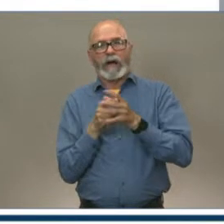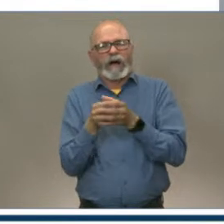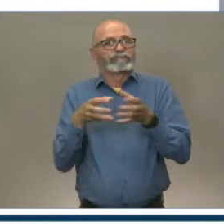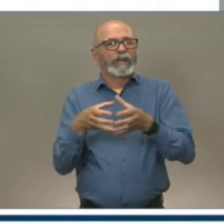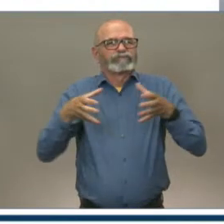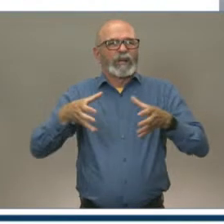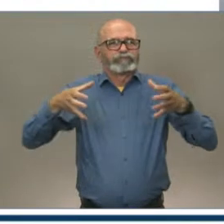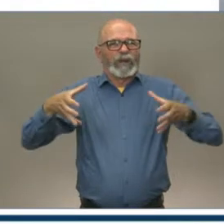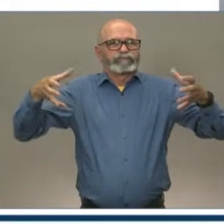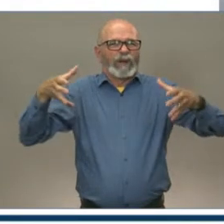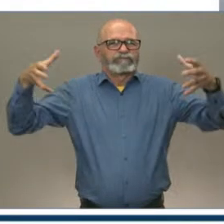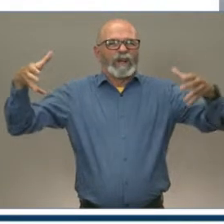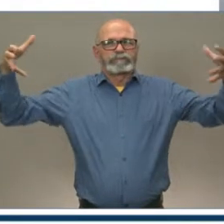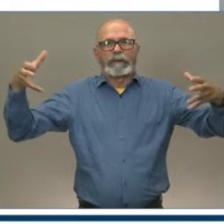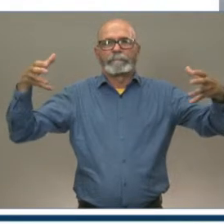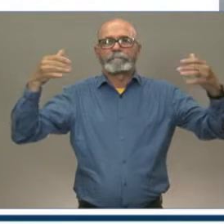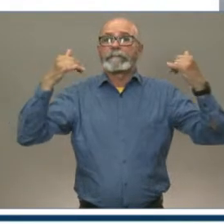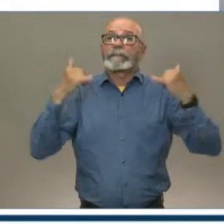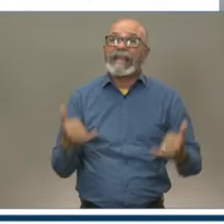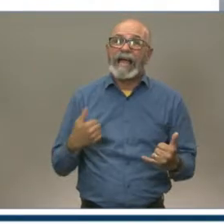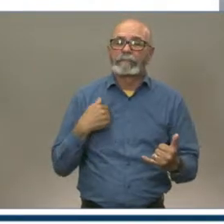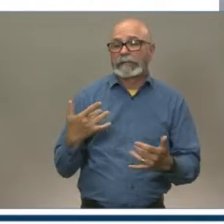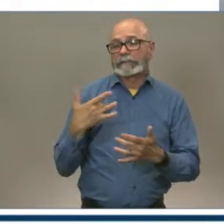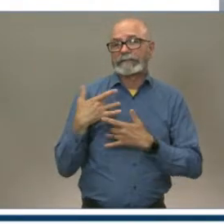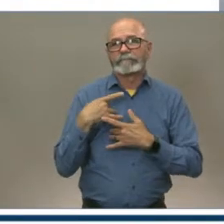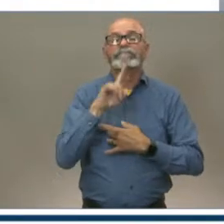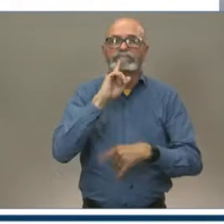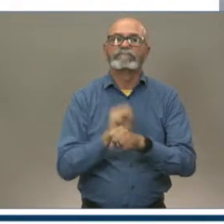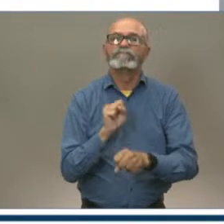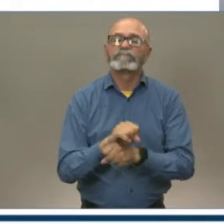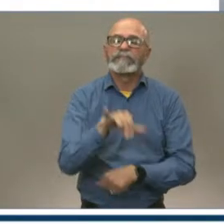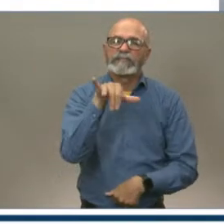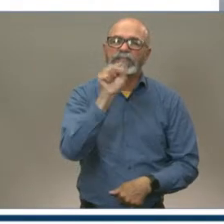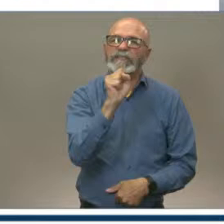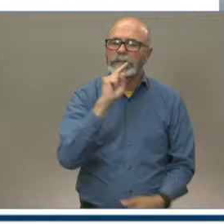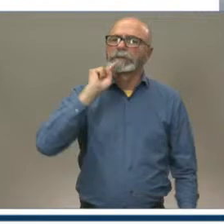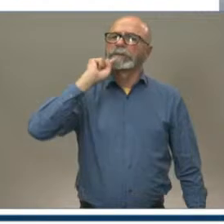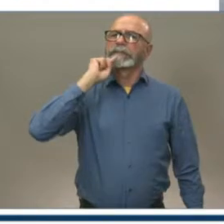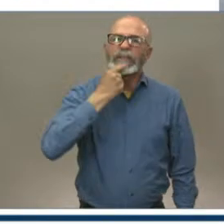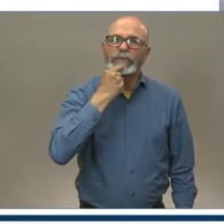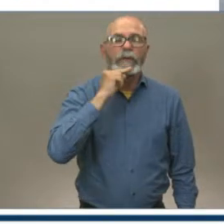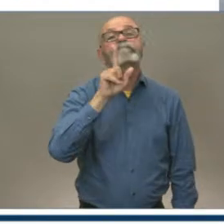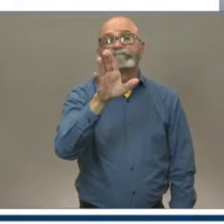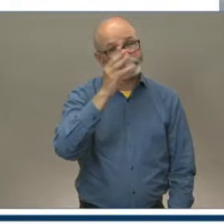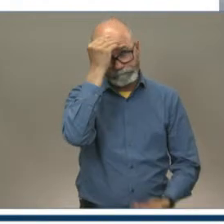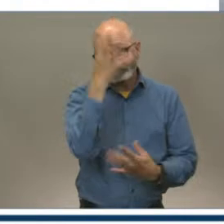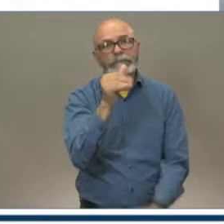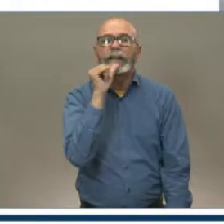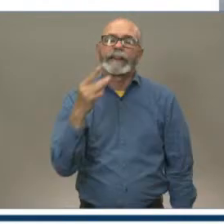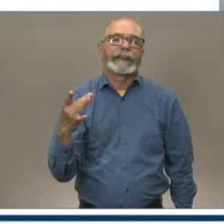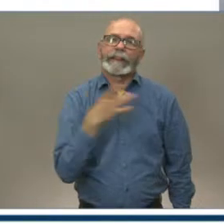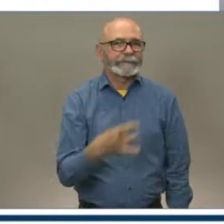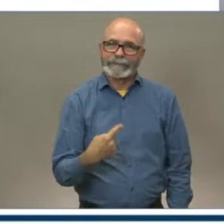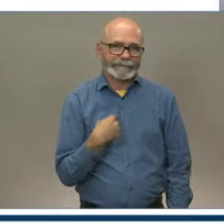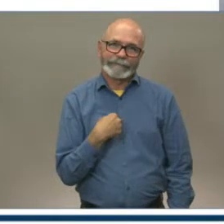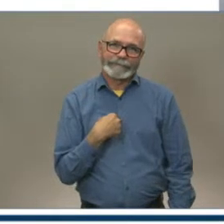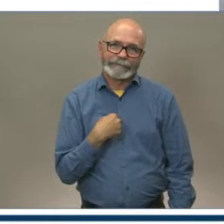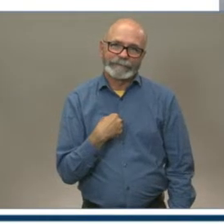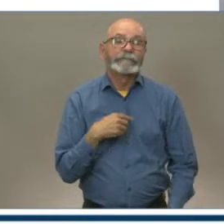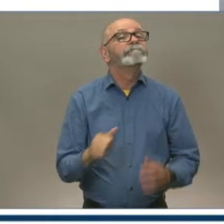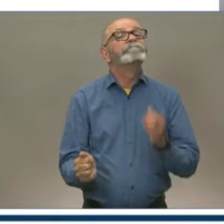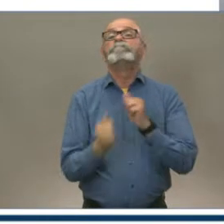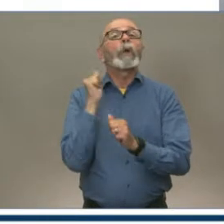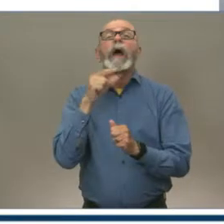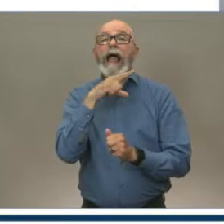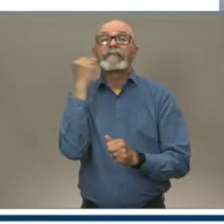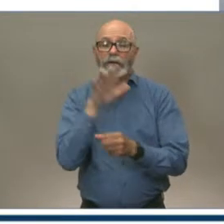This is concerning and very serious. I don't like the trend I'm seeing. And while the majority of cases are in Halifax area, it is